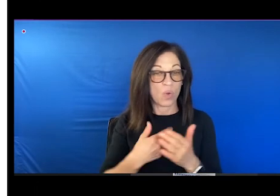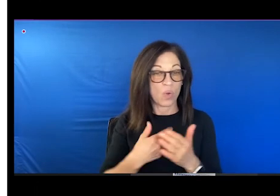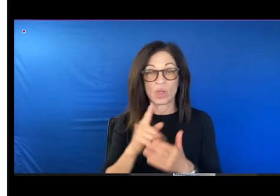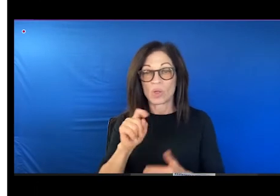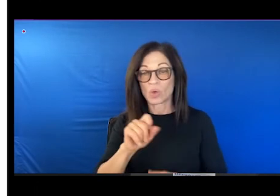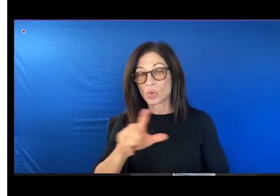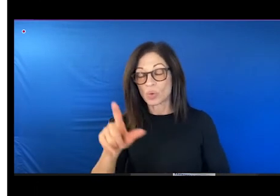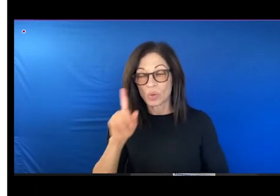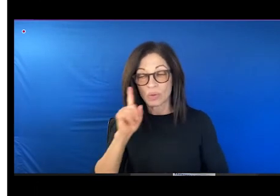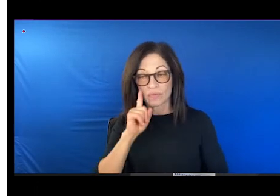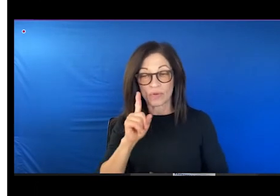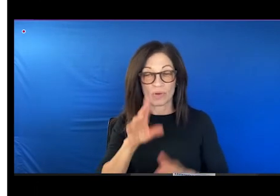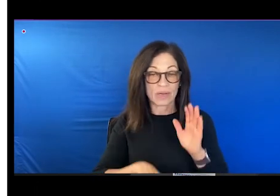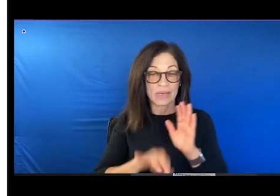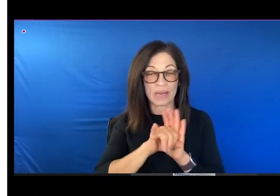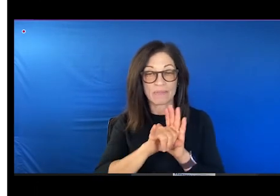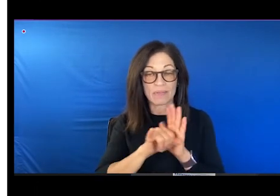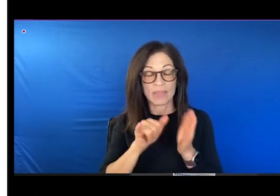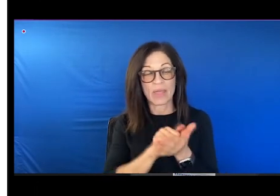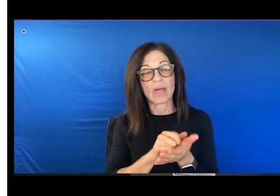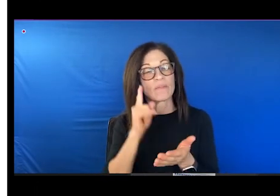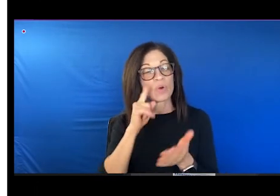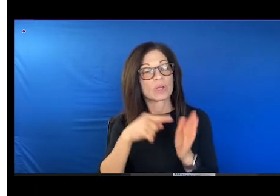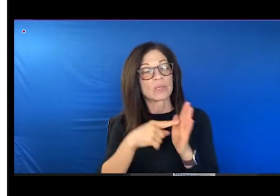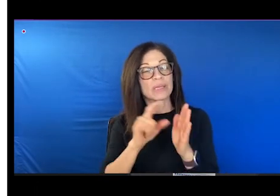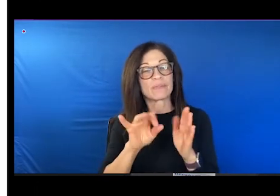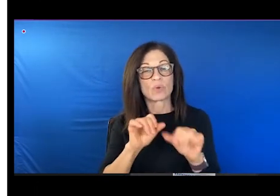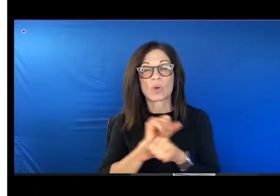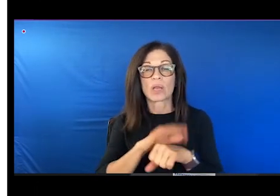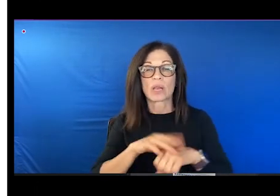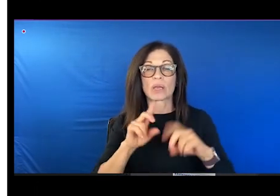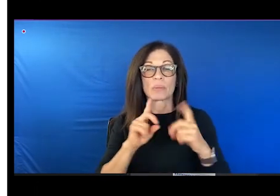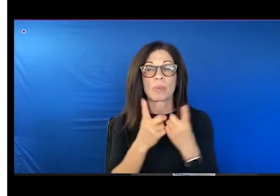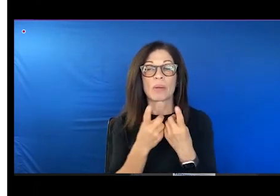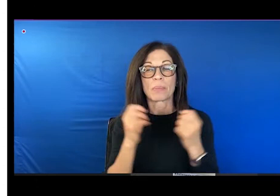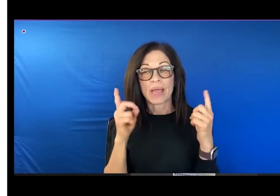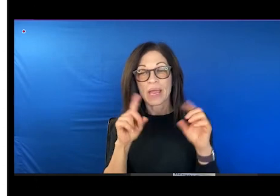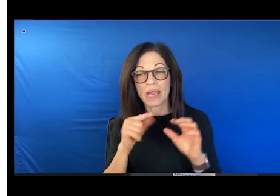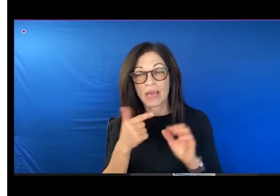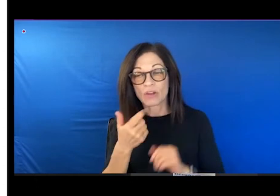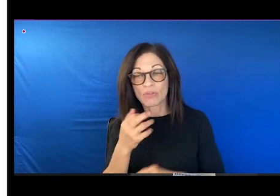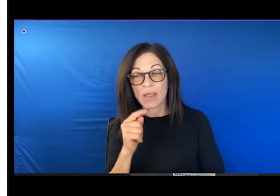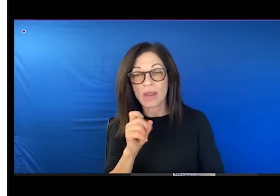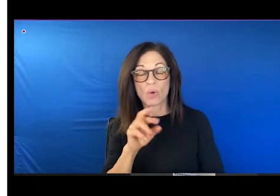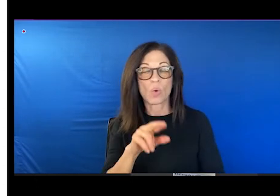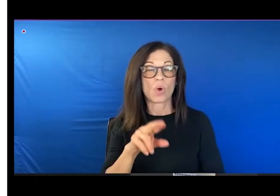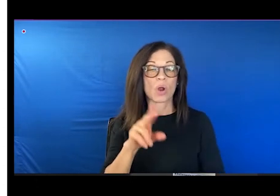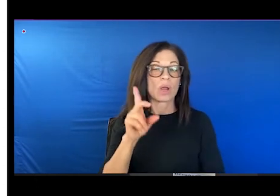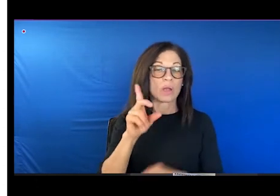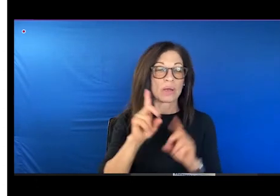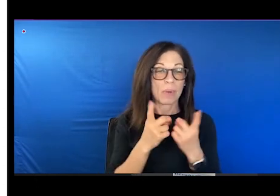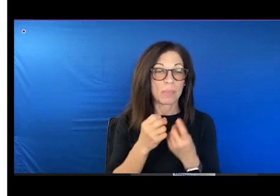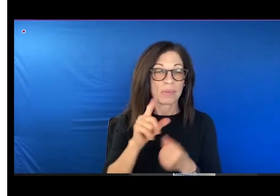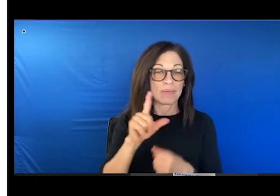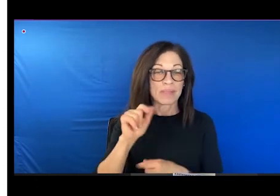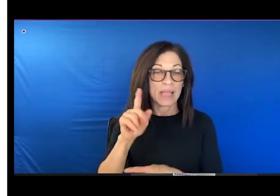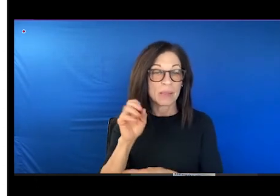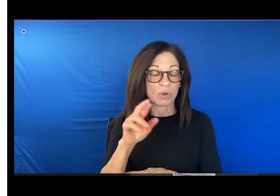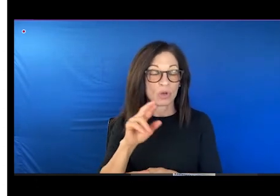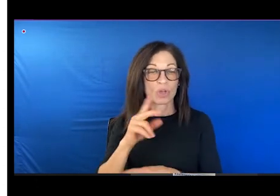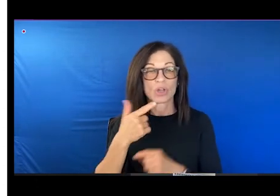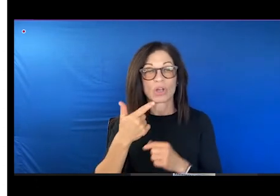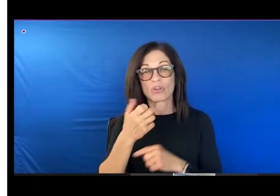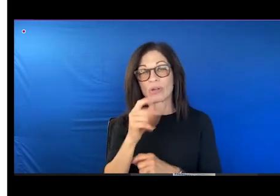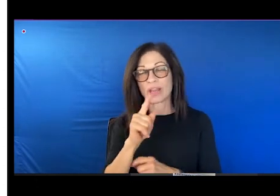braiding funds. So for instance, if you're working on a Department of Ed grant or a Department of Labor grant, and